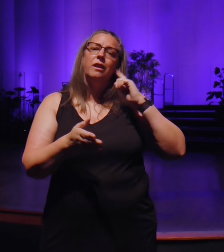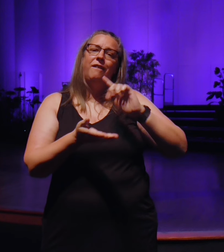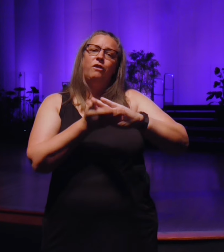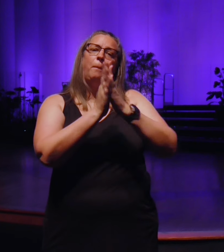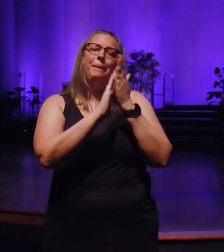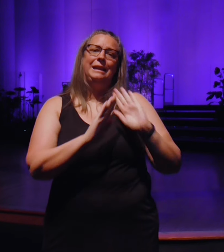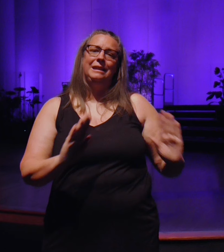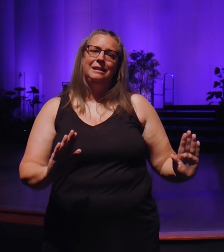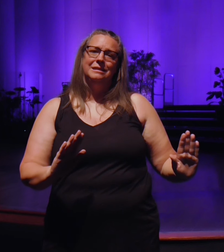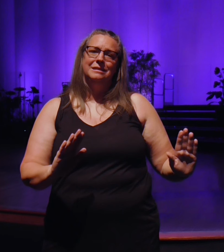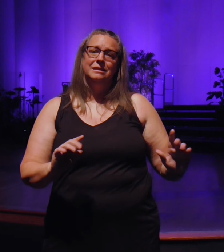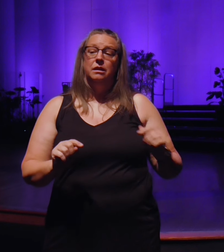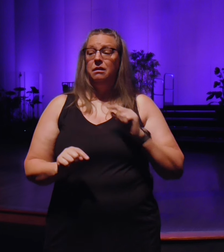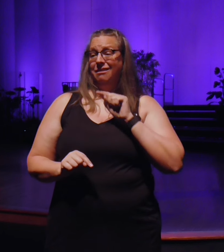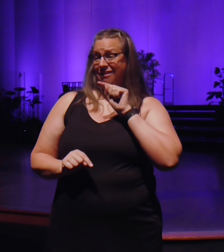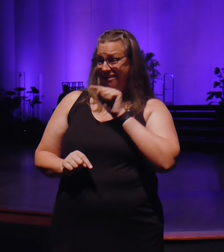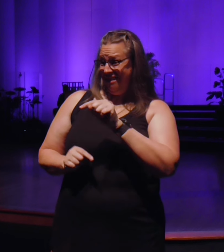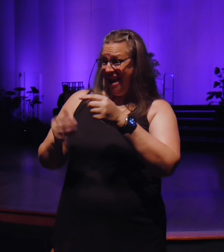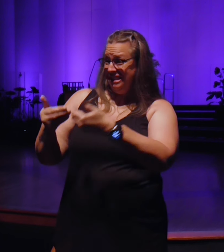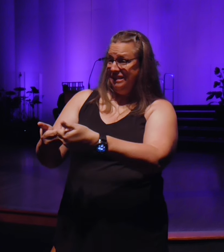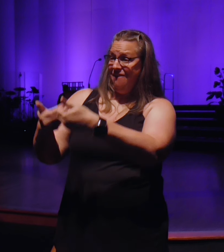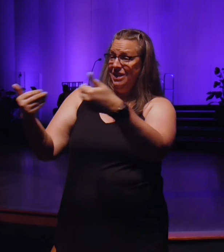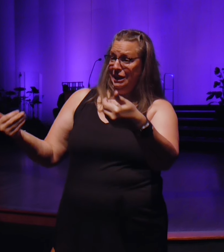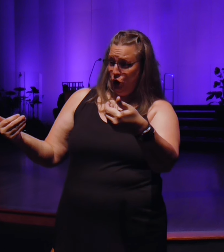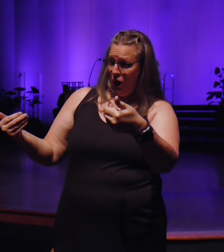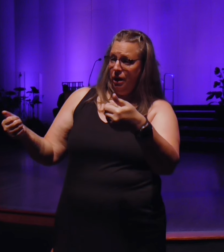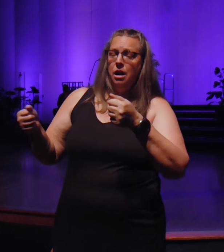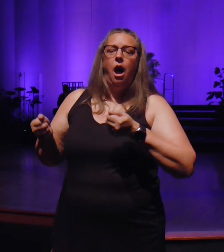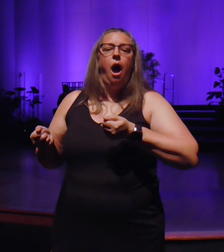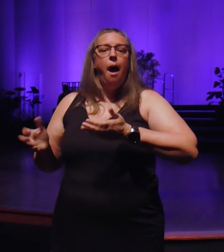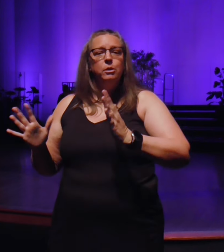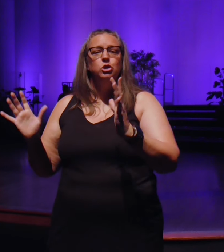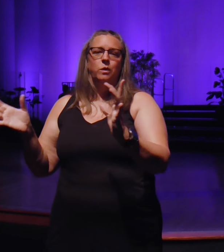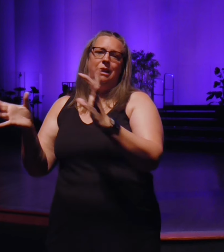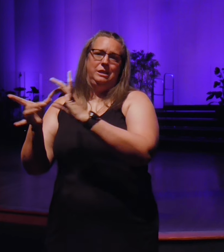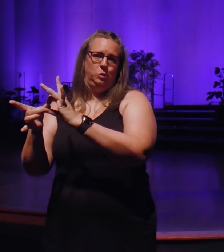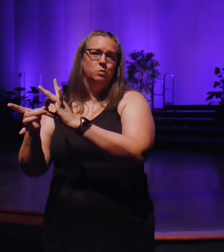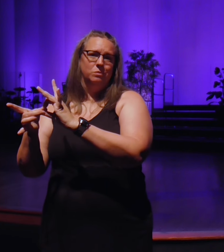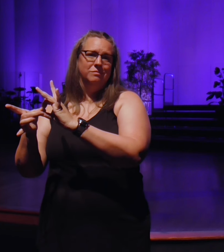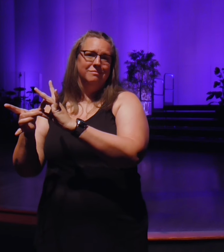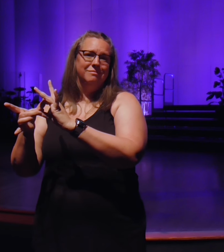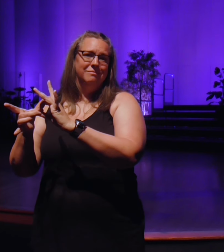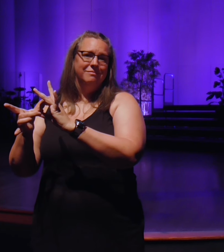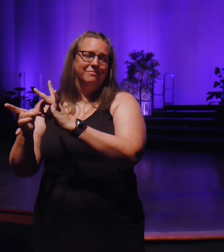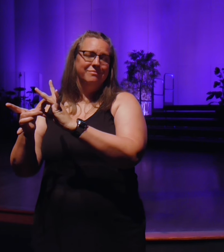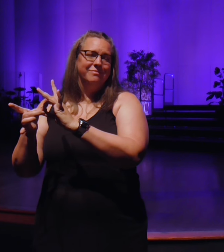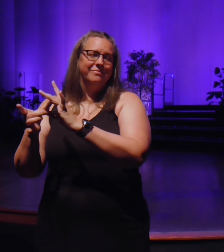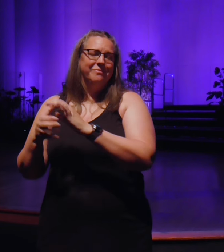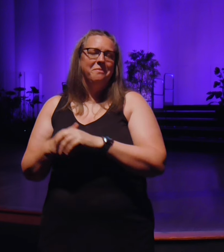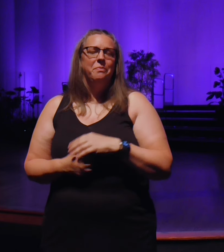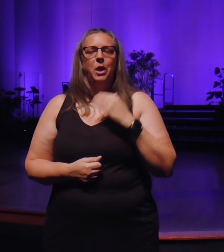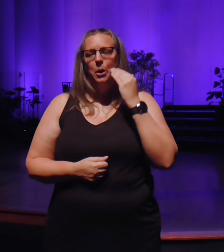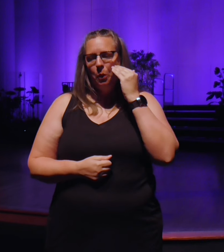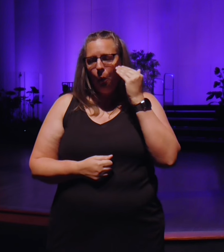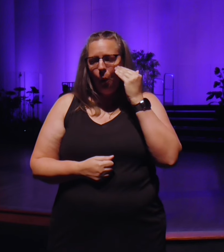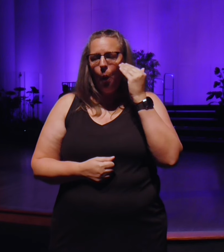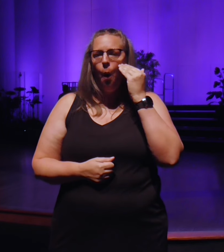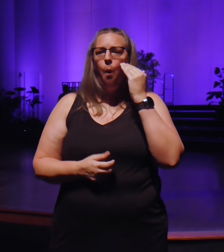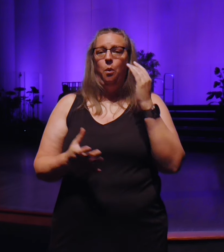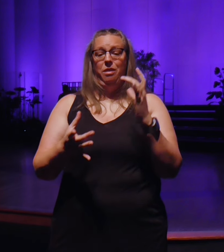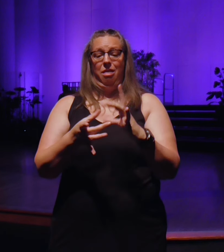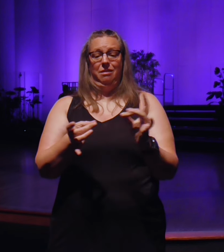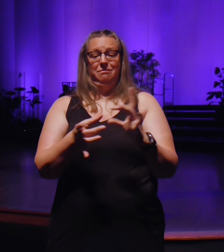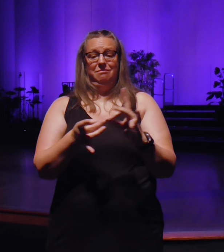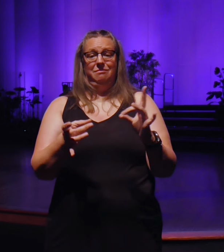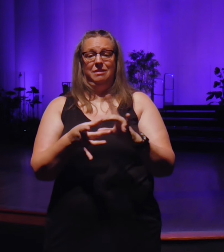where there is division, there is an opportunity for unification. I know that the word spoken this